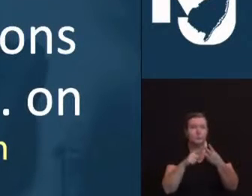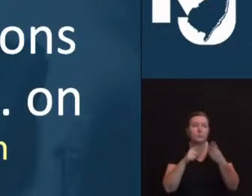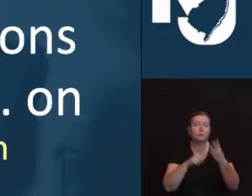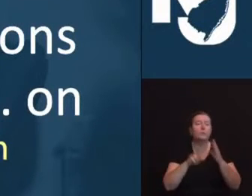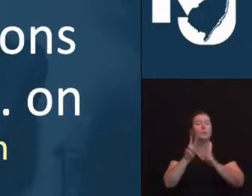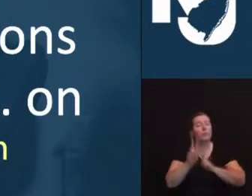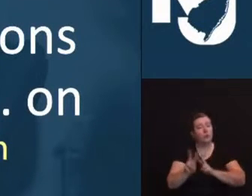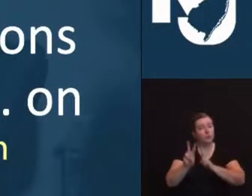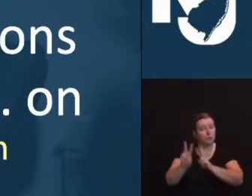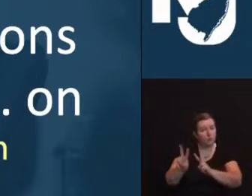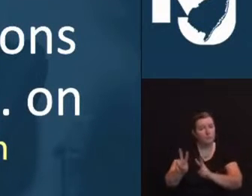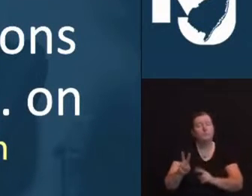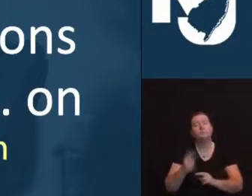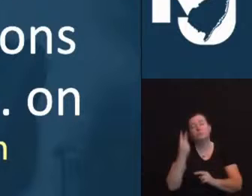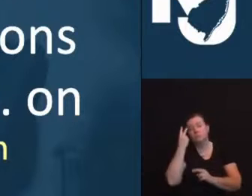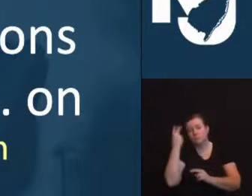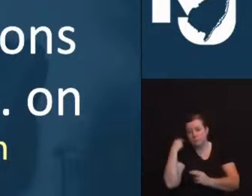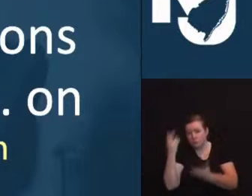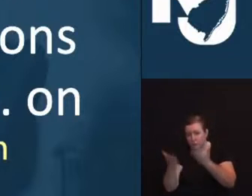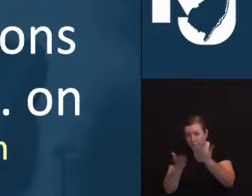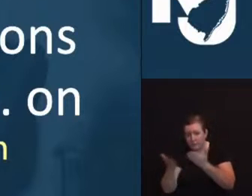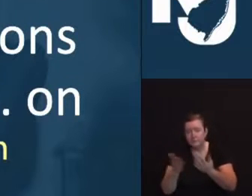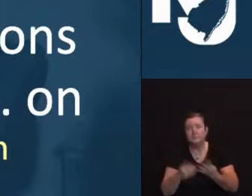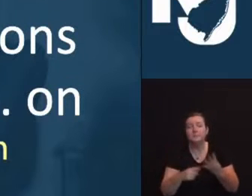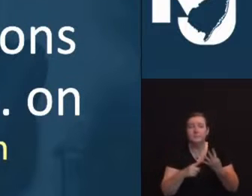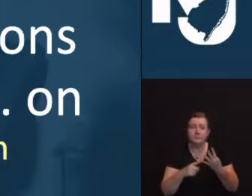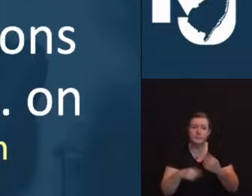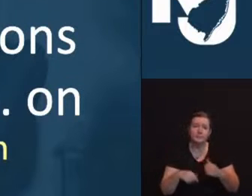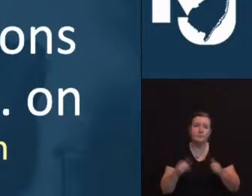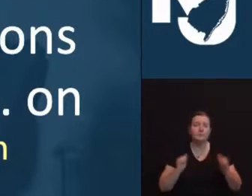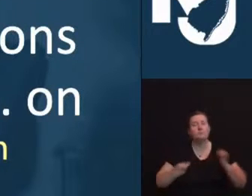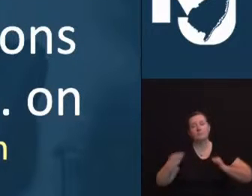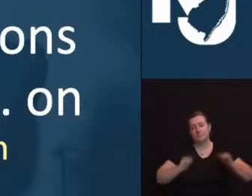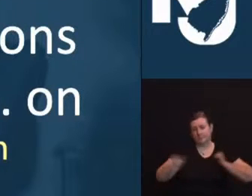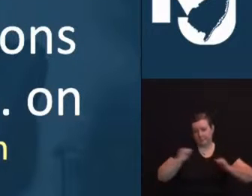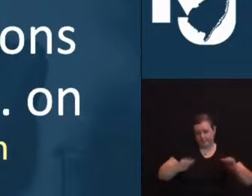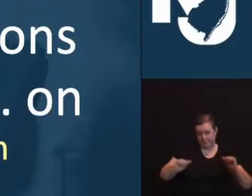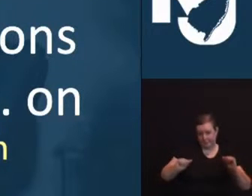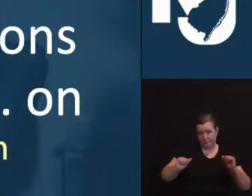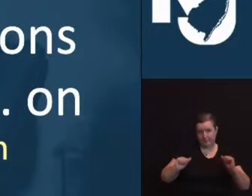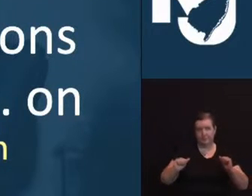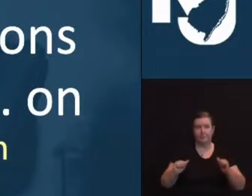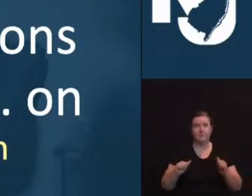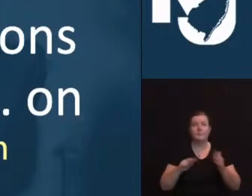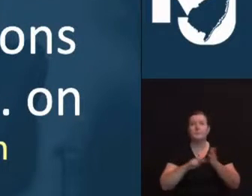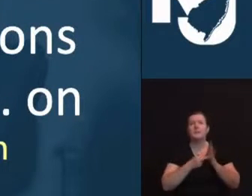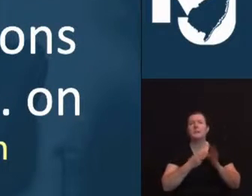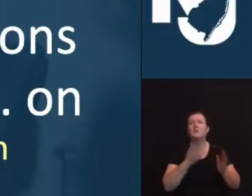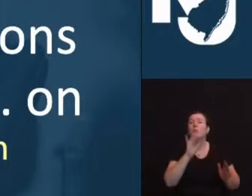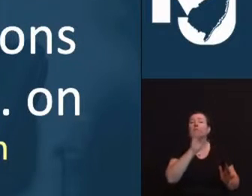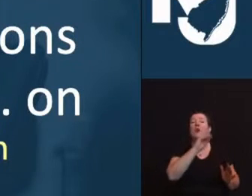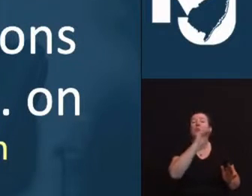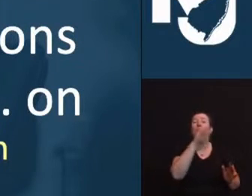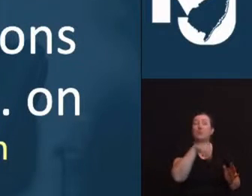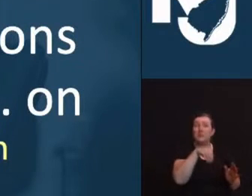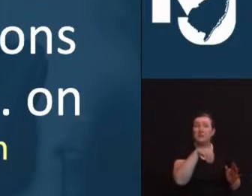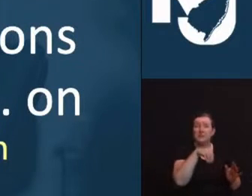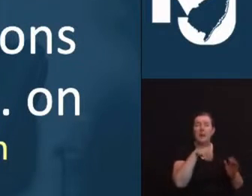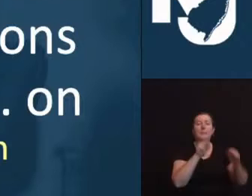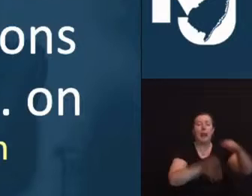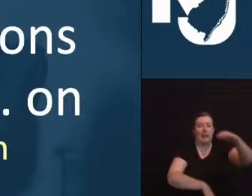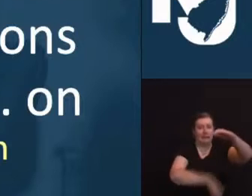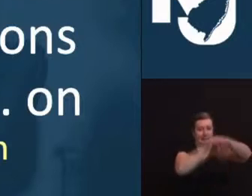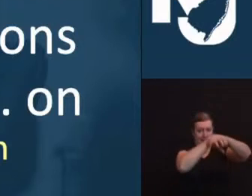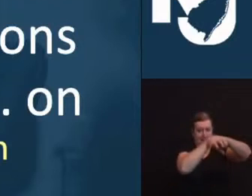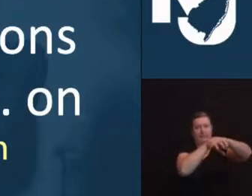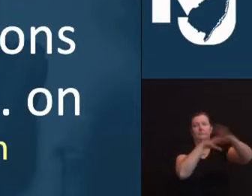and performances will continue to be limited to 25% of capacity, but with a maximum of 150 people.